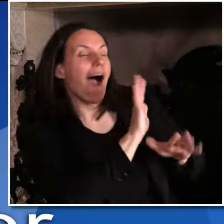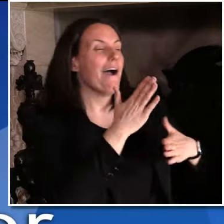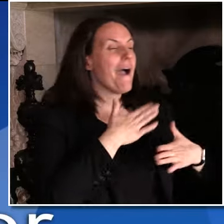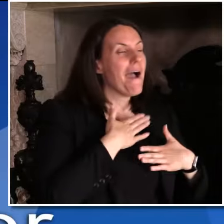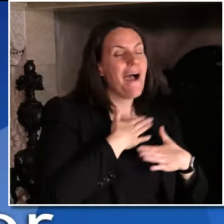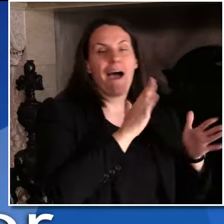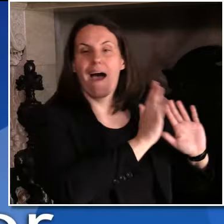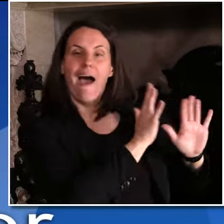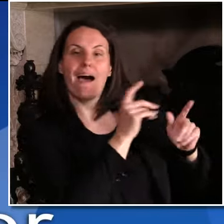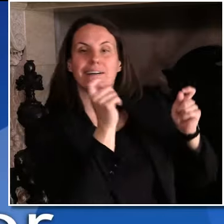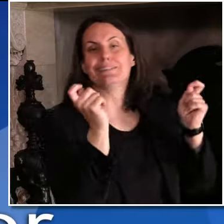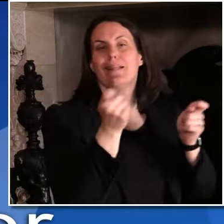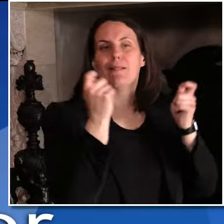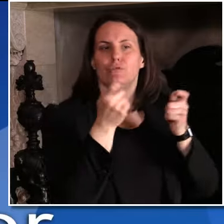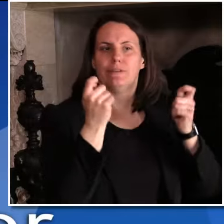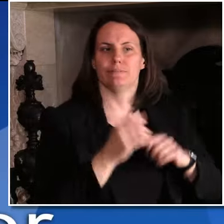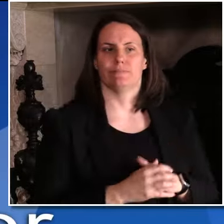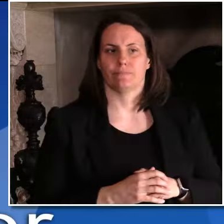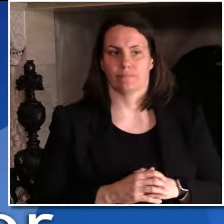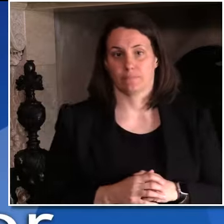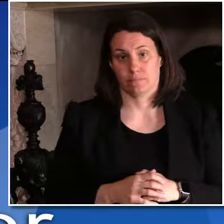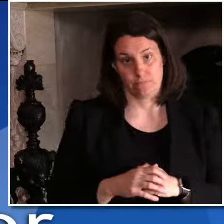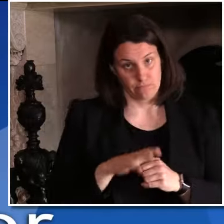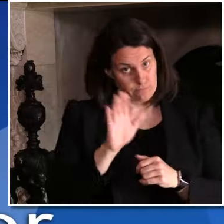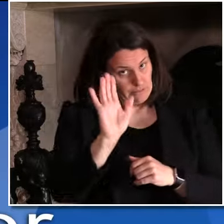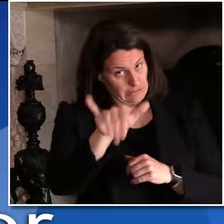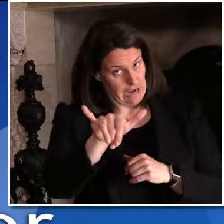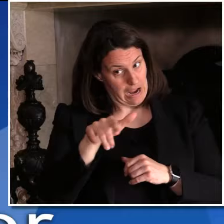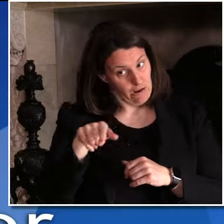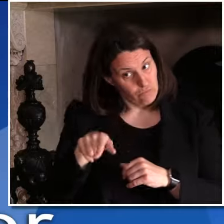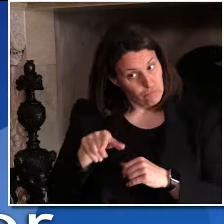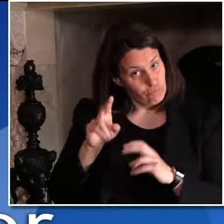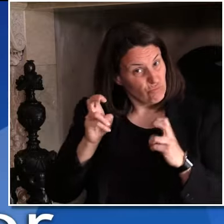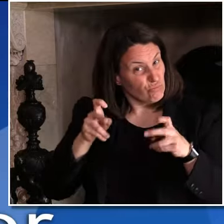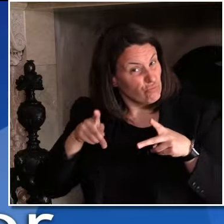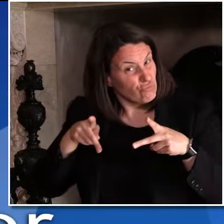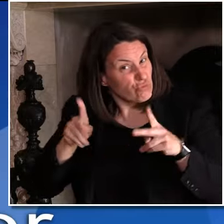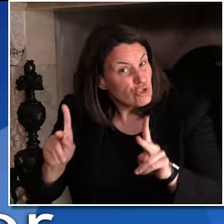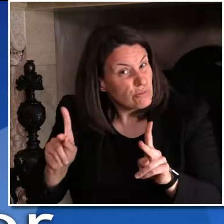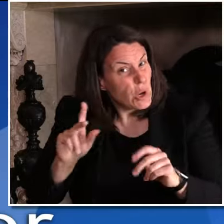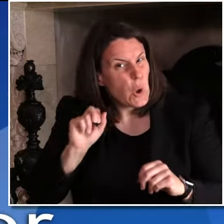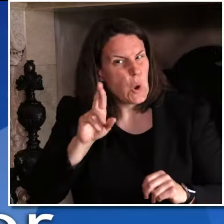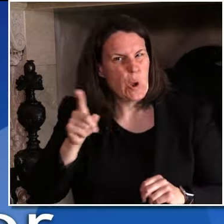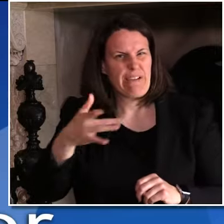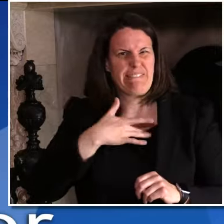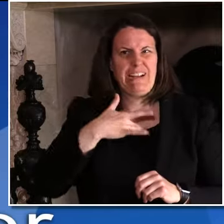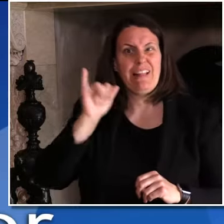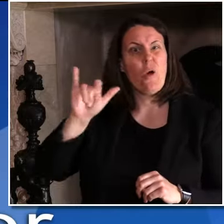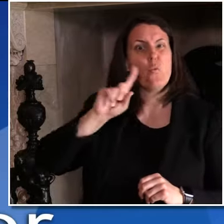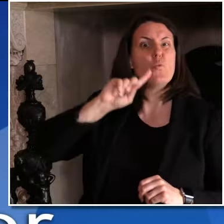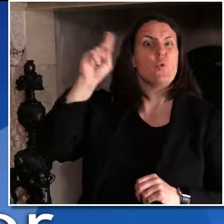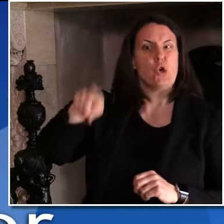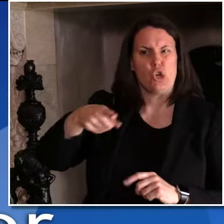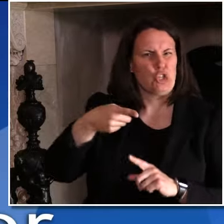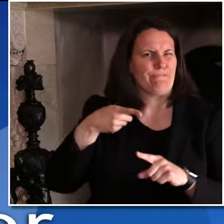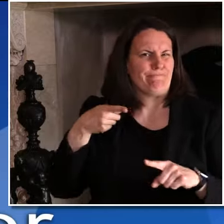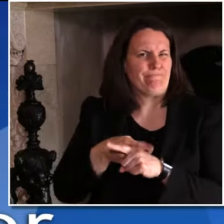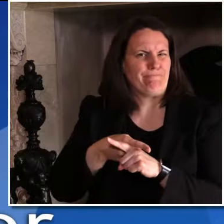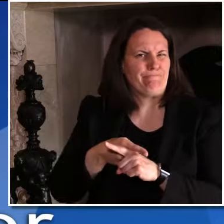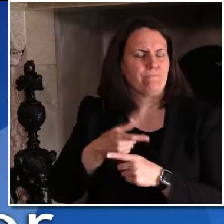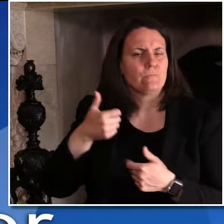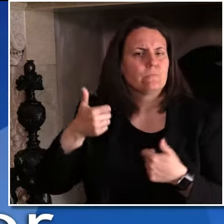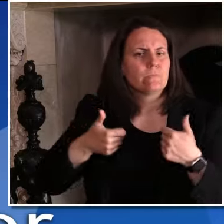and are asking people to kind of find other ways to celebrate. I'm wondering what your thoughts are about this as people try to kind of mentally cope without